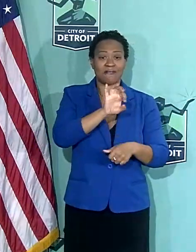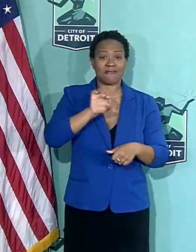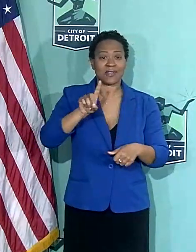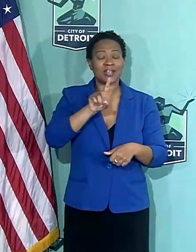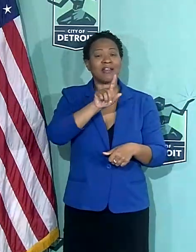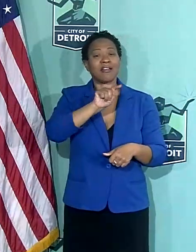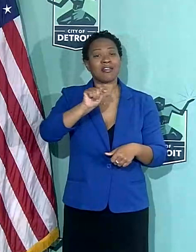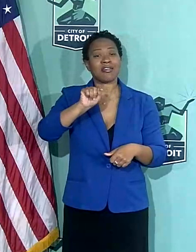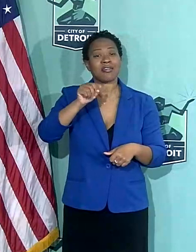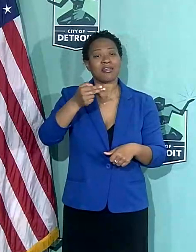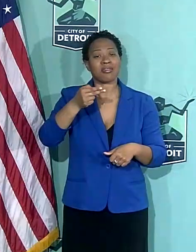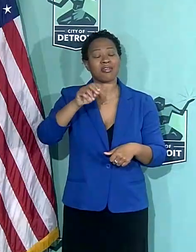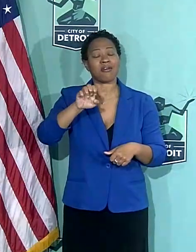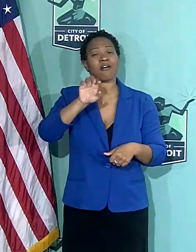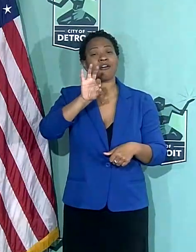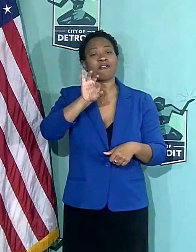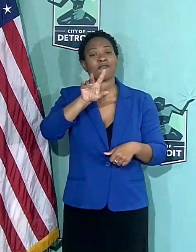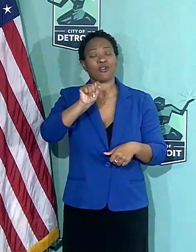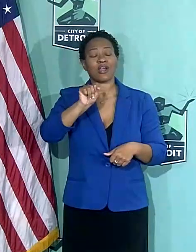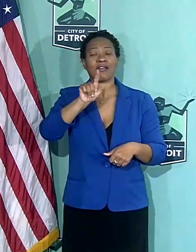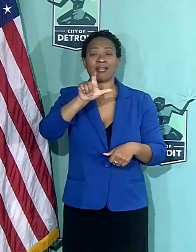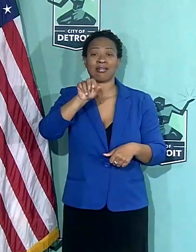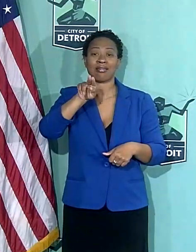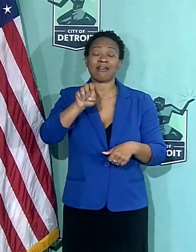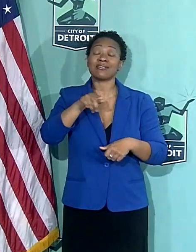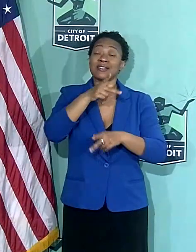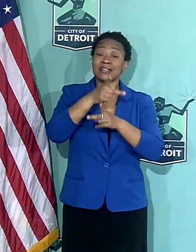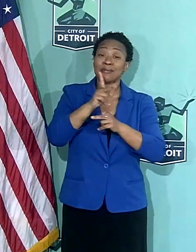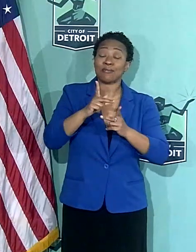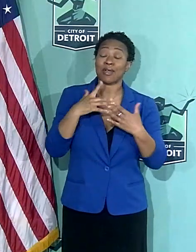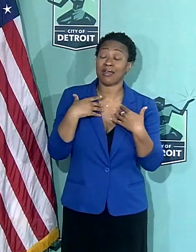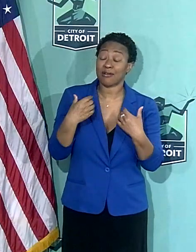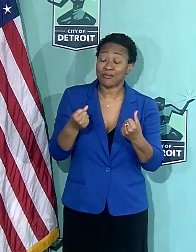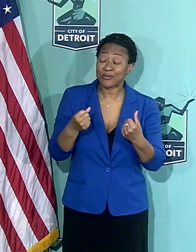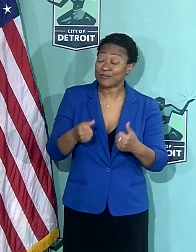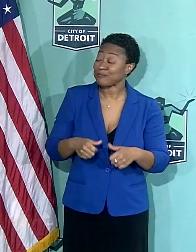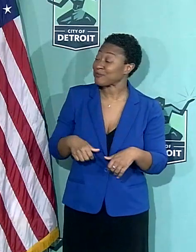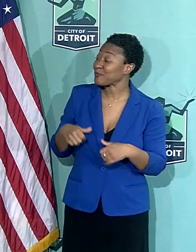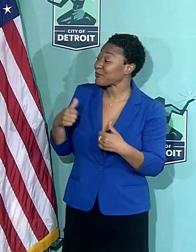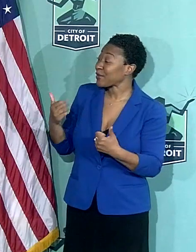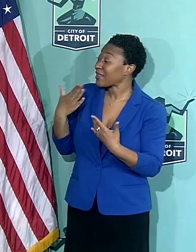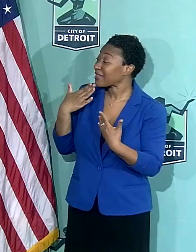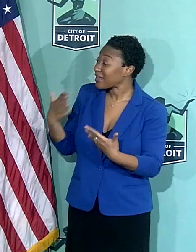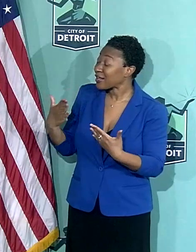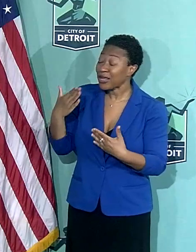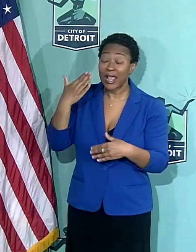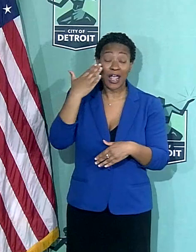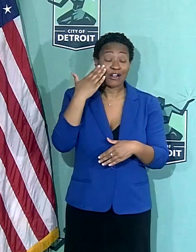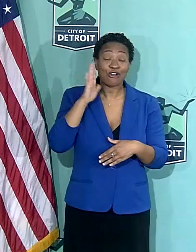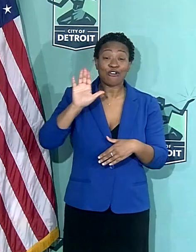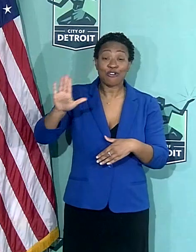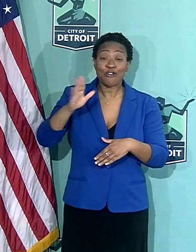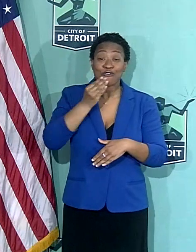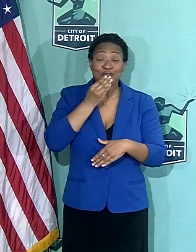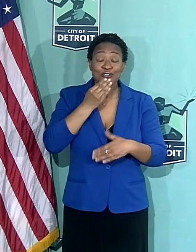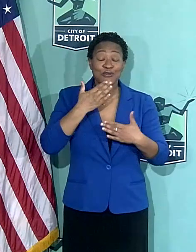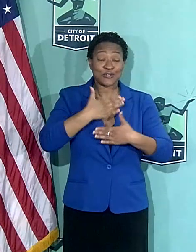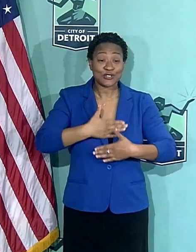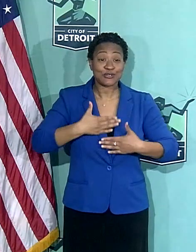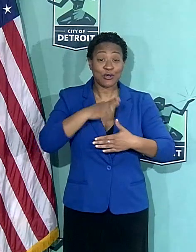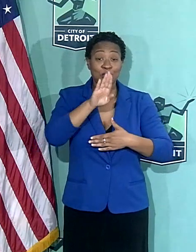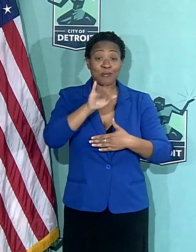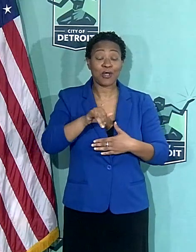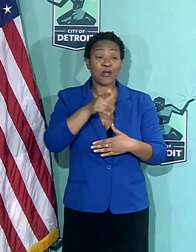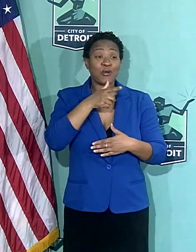everybody healthy. So. All right. Well, thank you, and I know your food was enjoyed in particular by